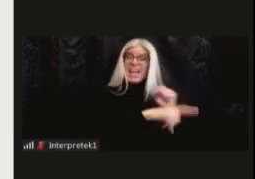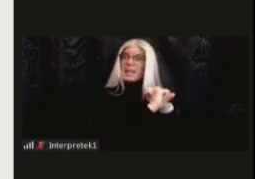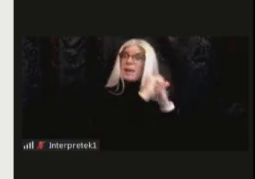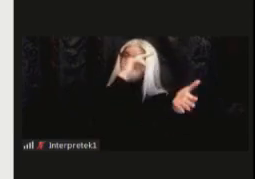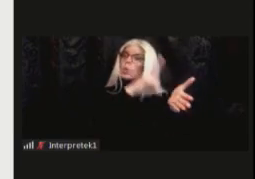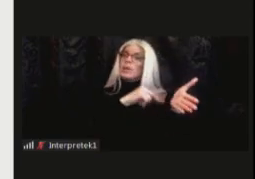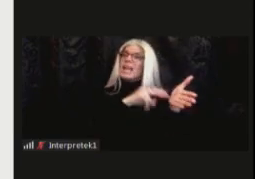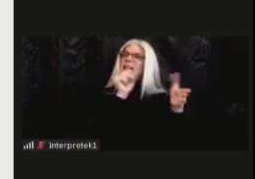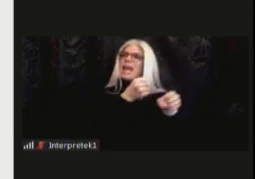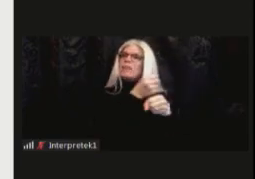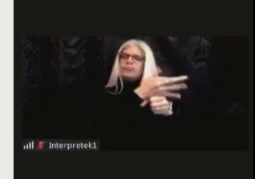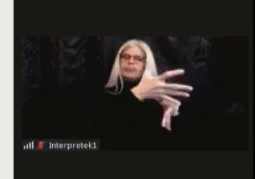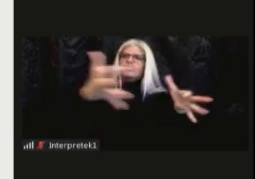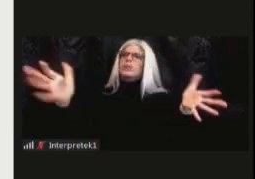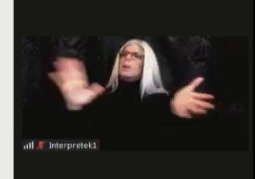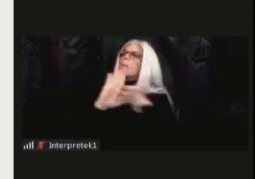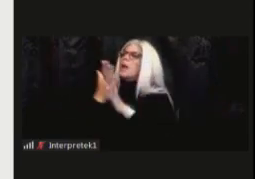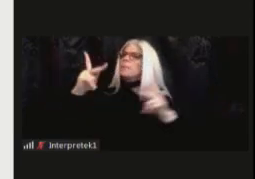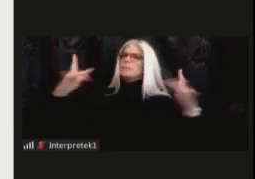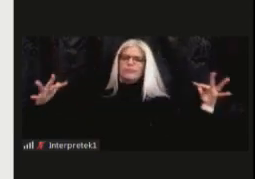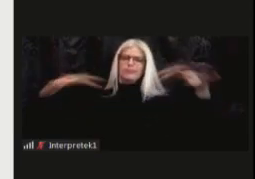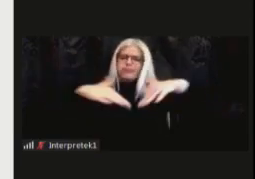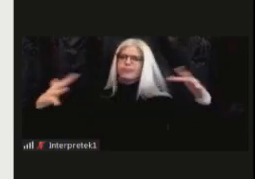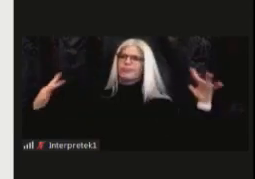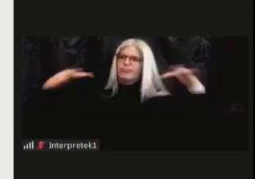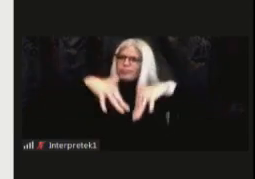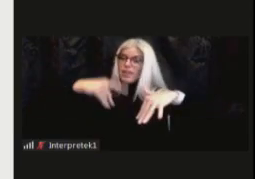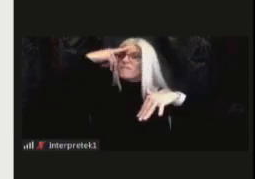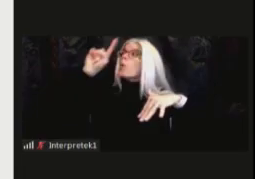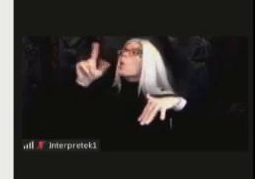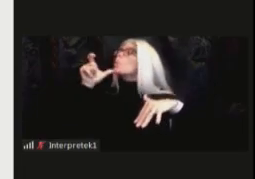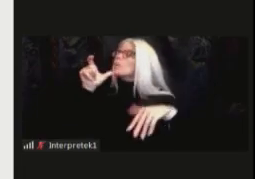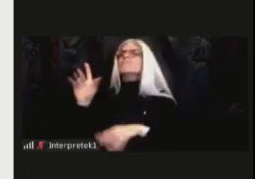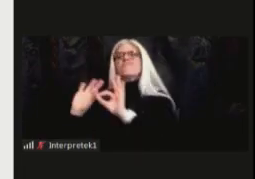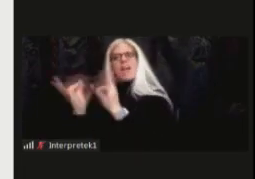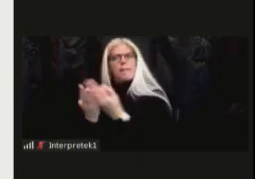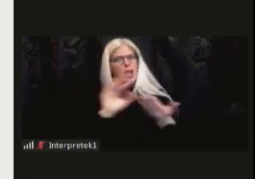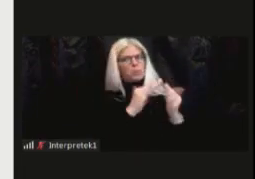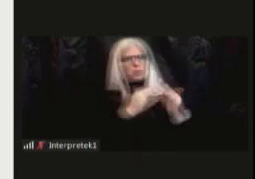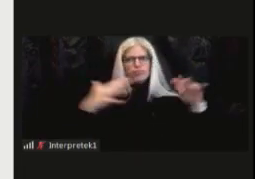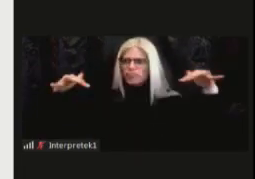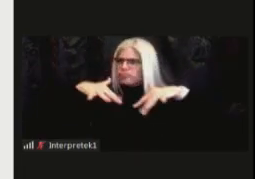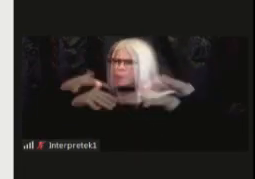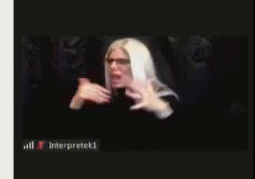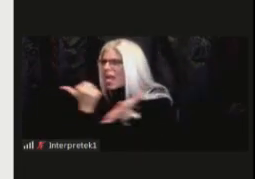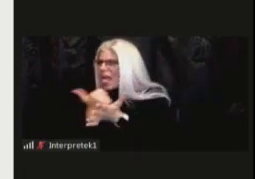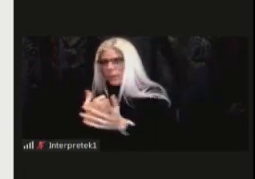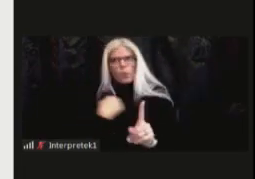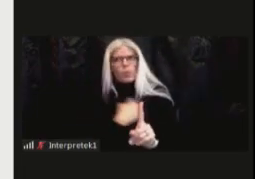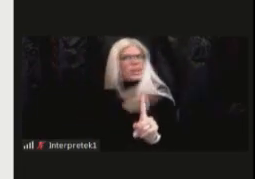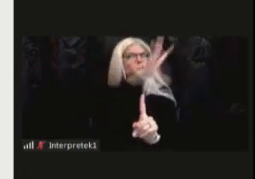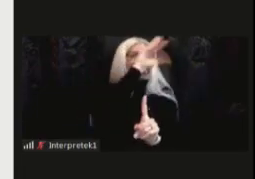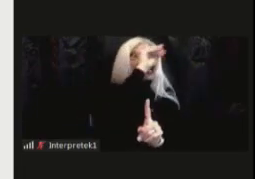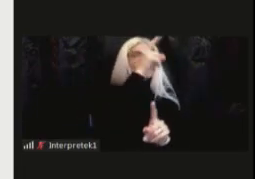and support for families and community partners. We're learning from a strong network of support from the Florida Campaign for Grade Level